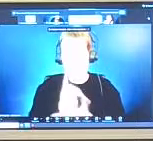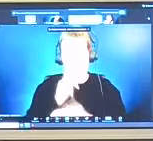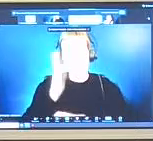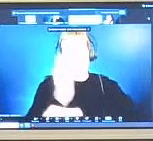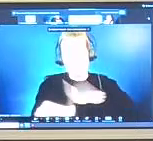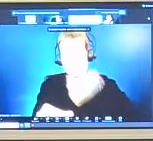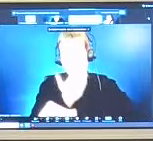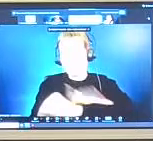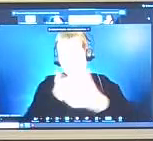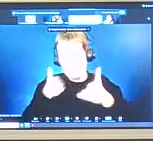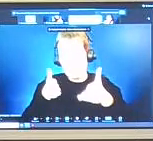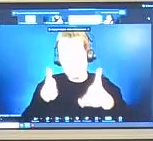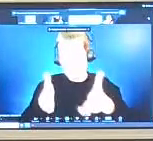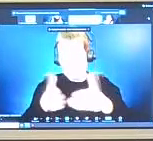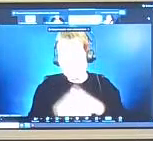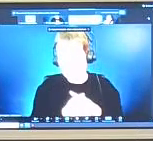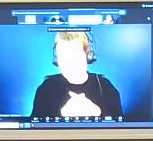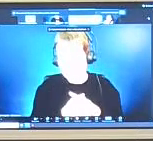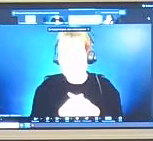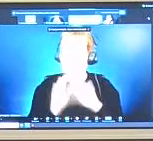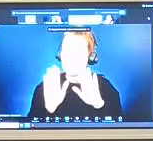So maybe if